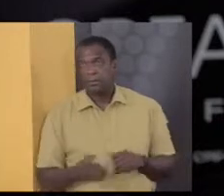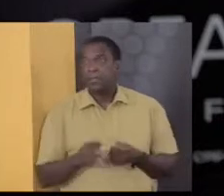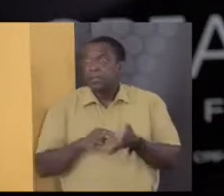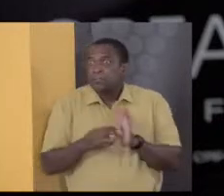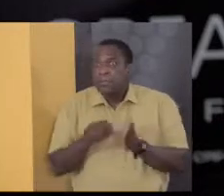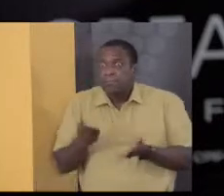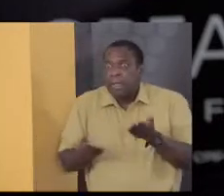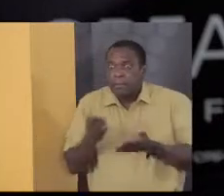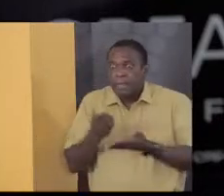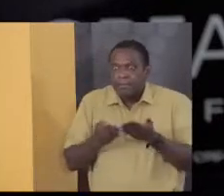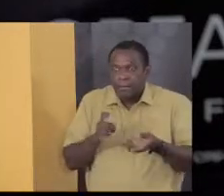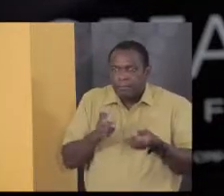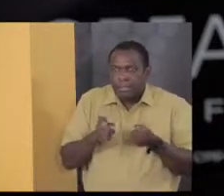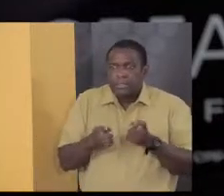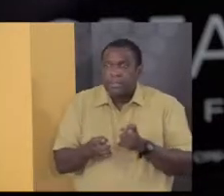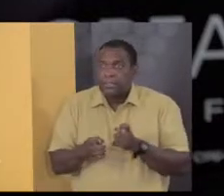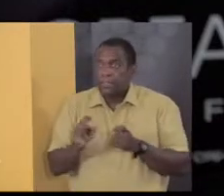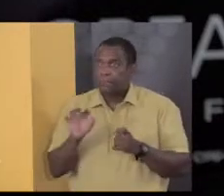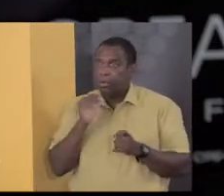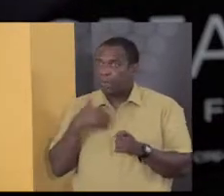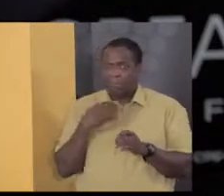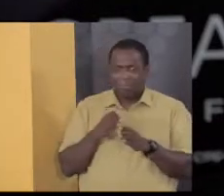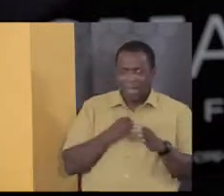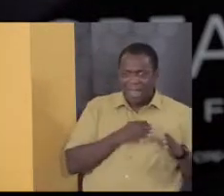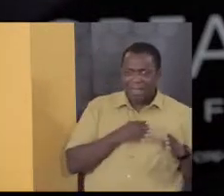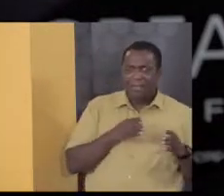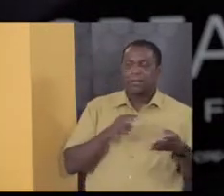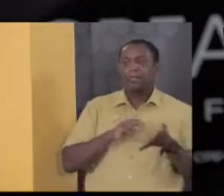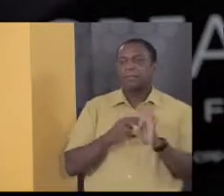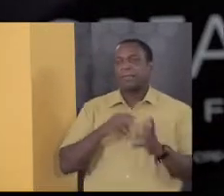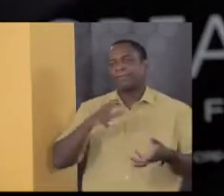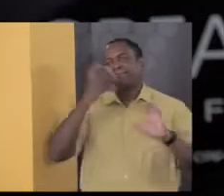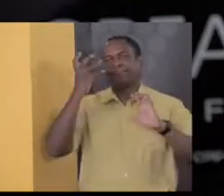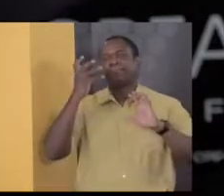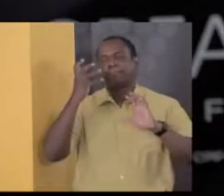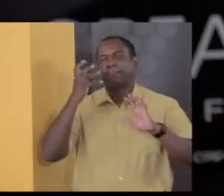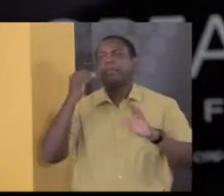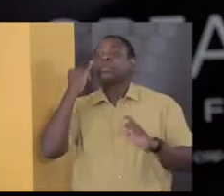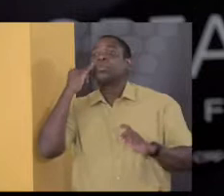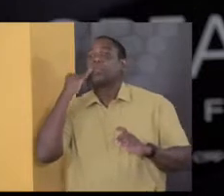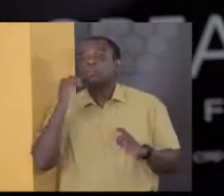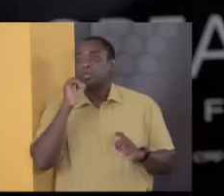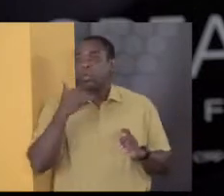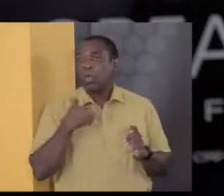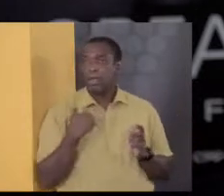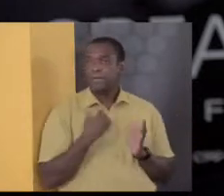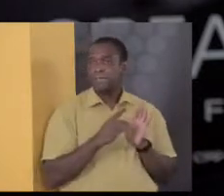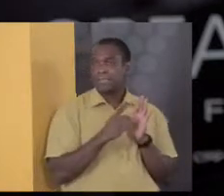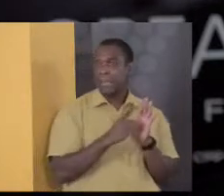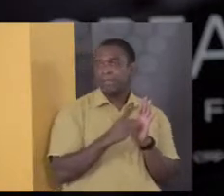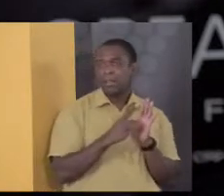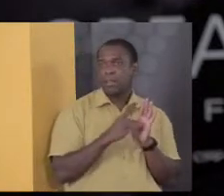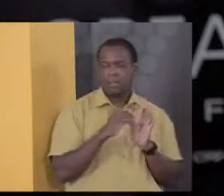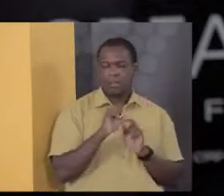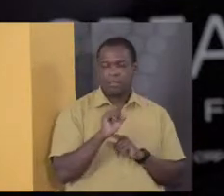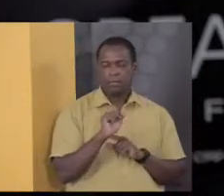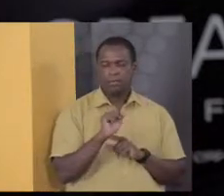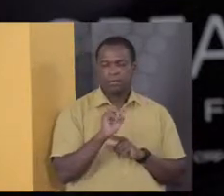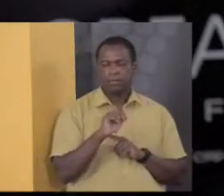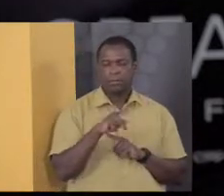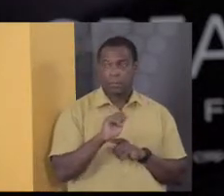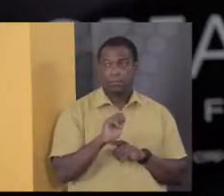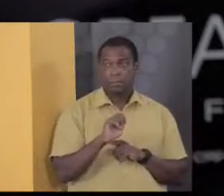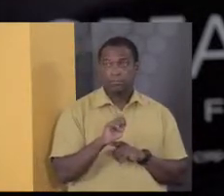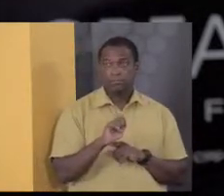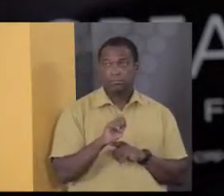to change, okay? Say you did not start off with a sample, and the production facility